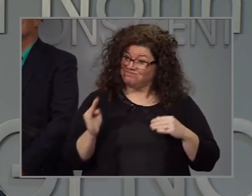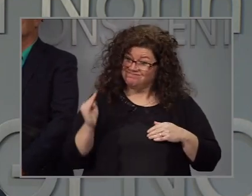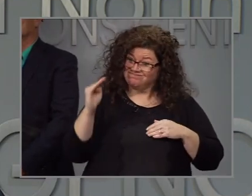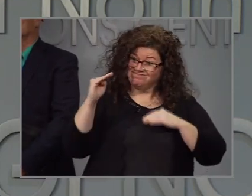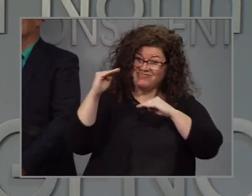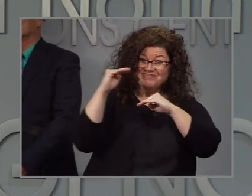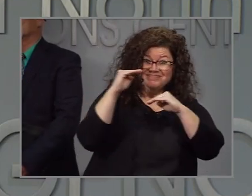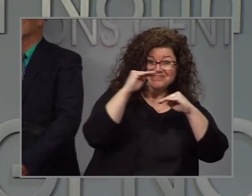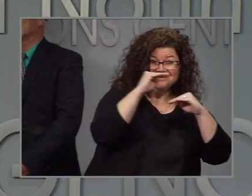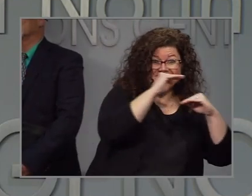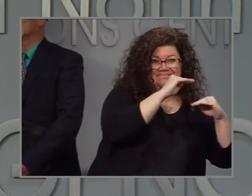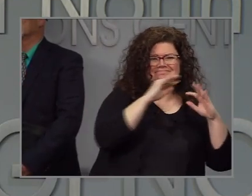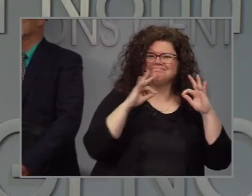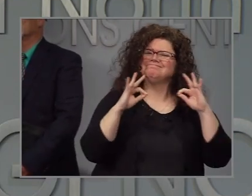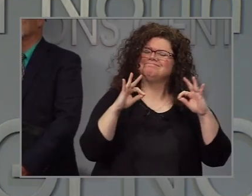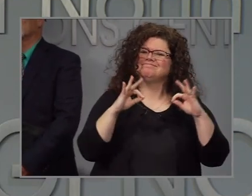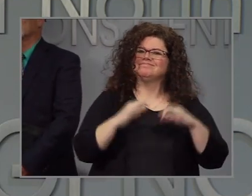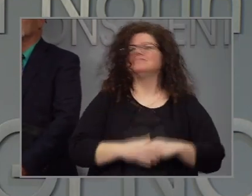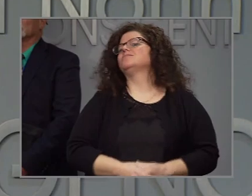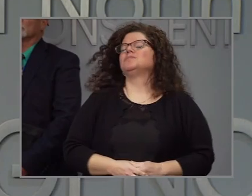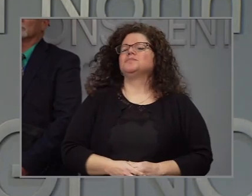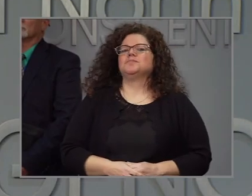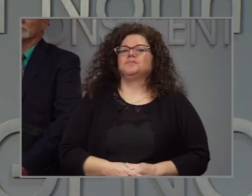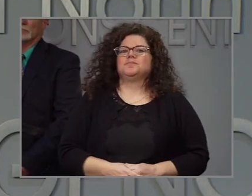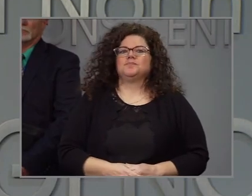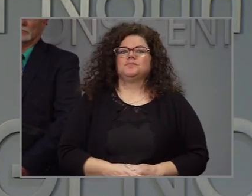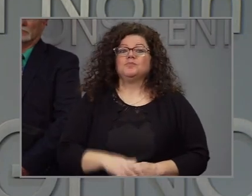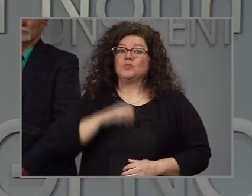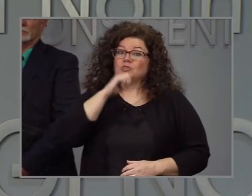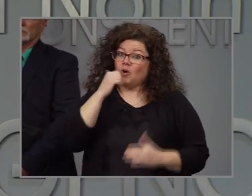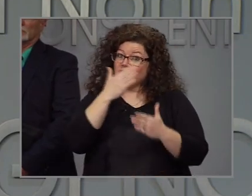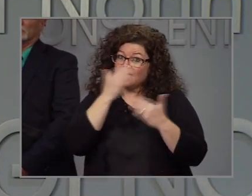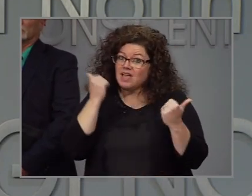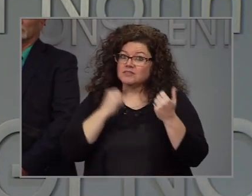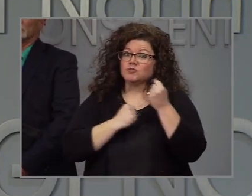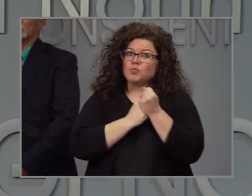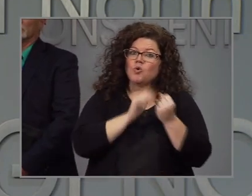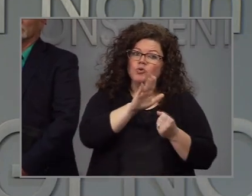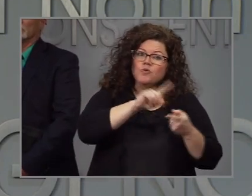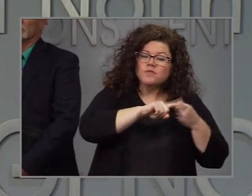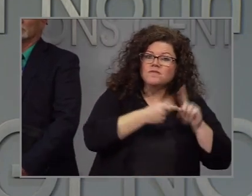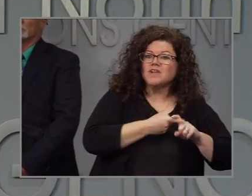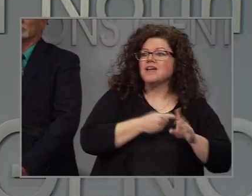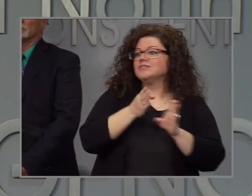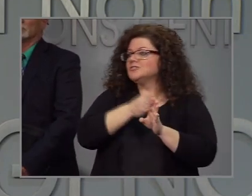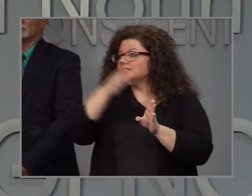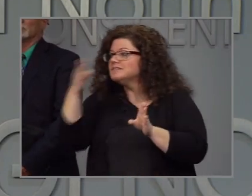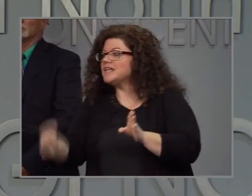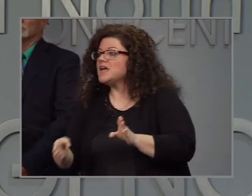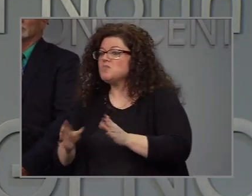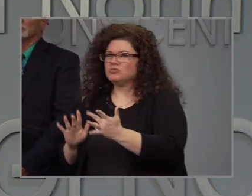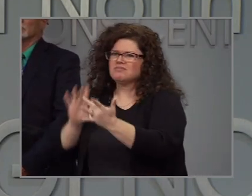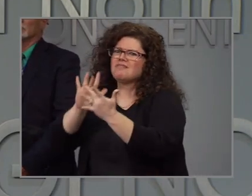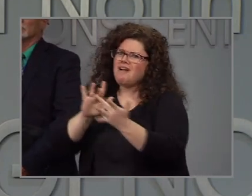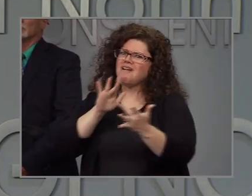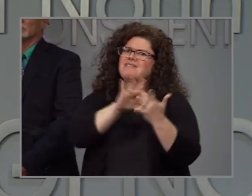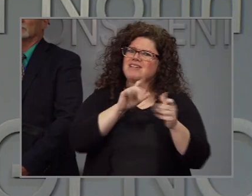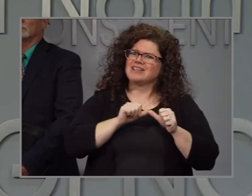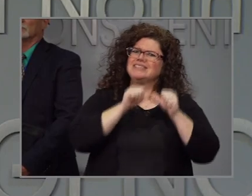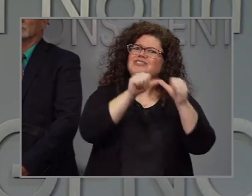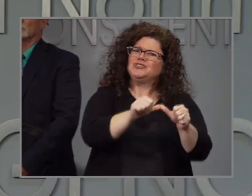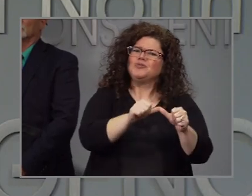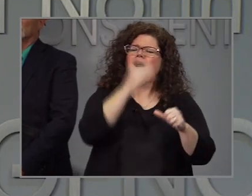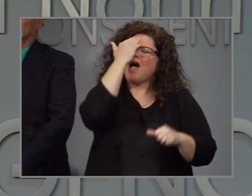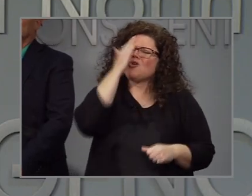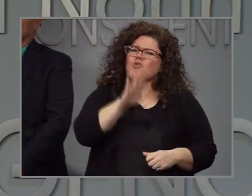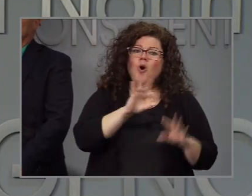important. In closing, don't forget to look out for your friends and neighbors and call your loved ones daily. I guarantee you